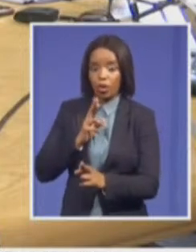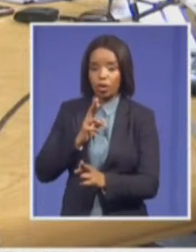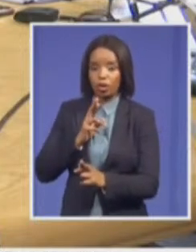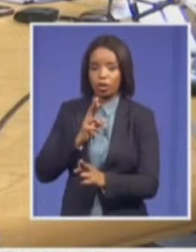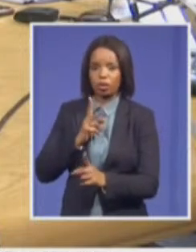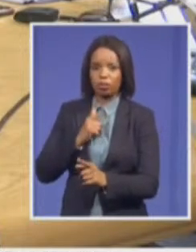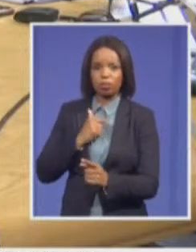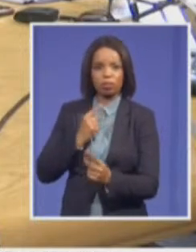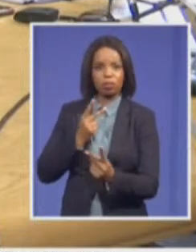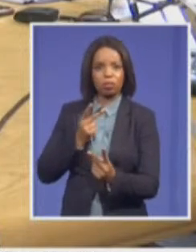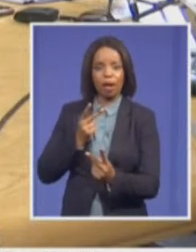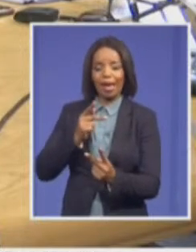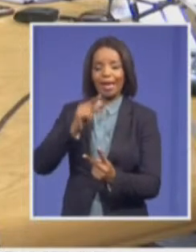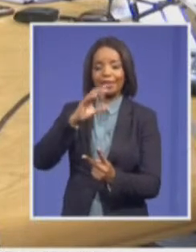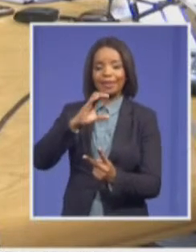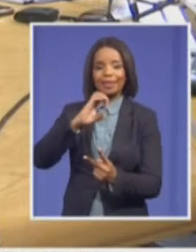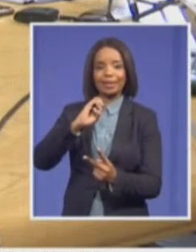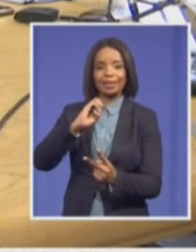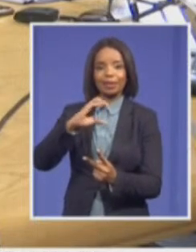Mtakwe,